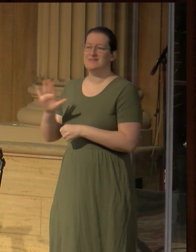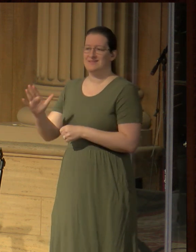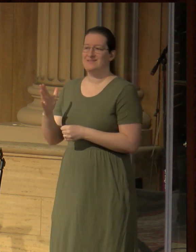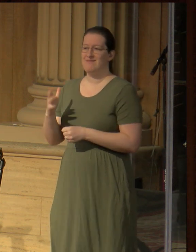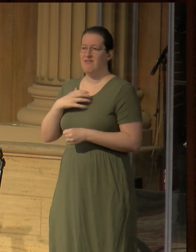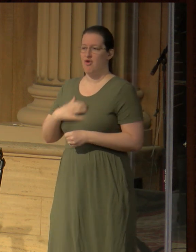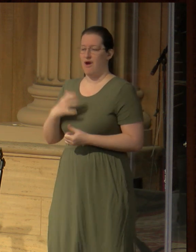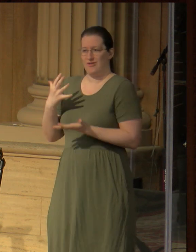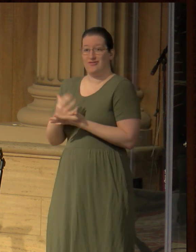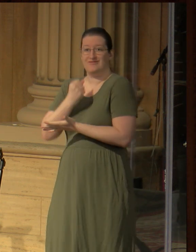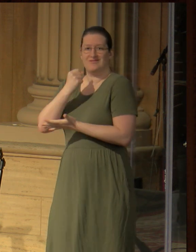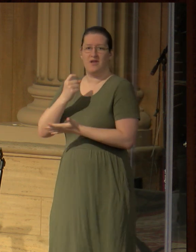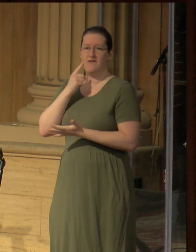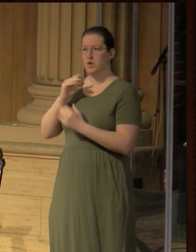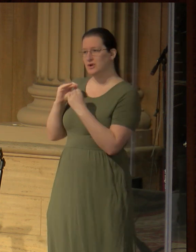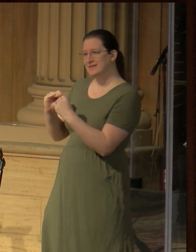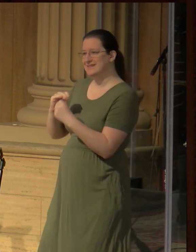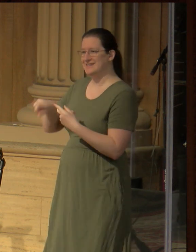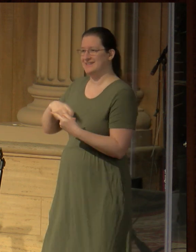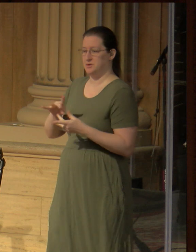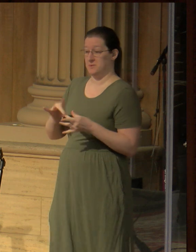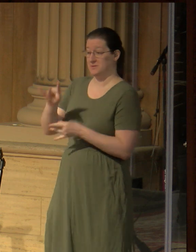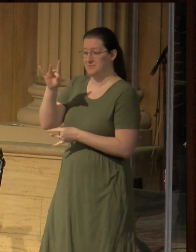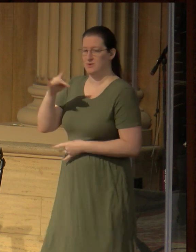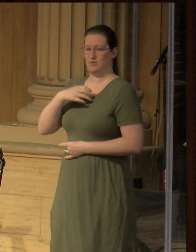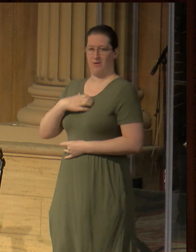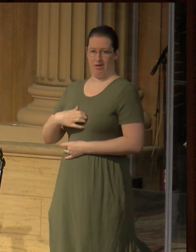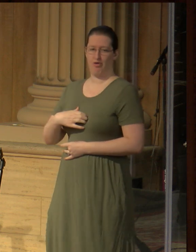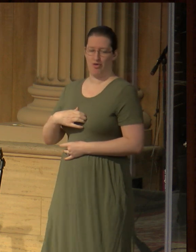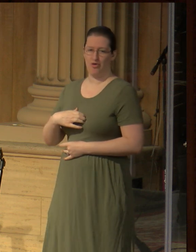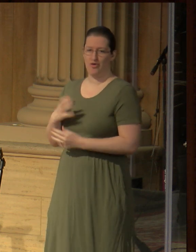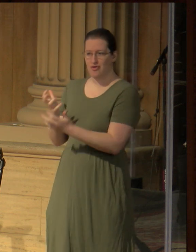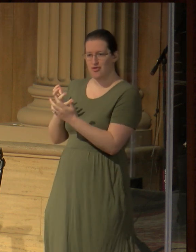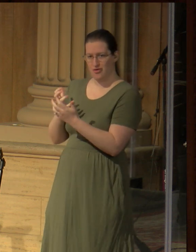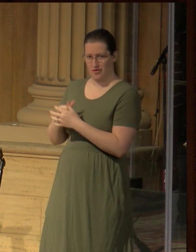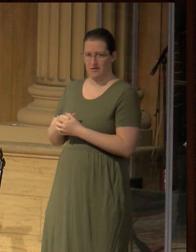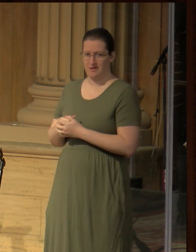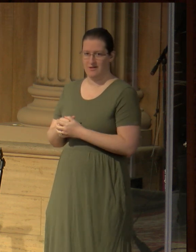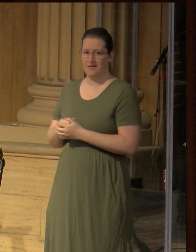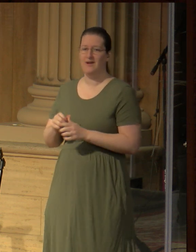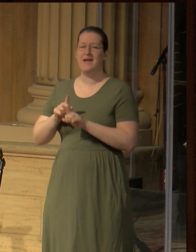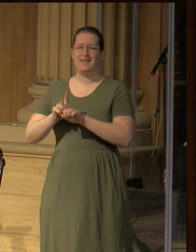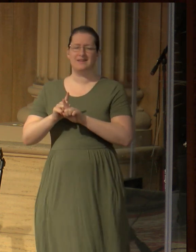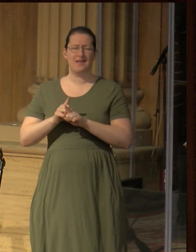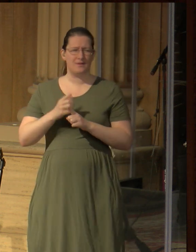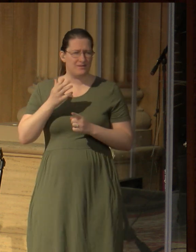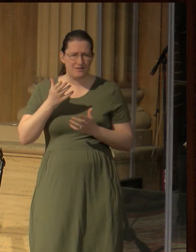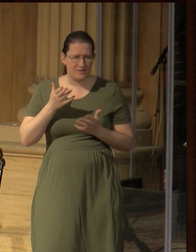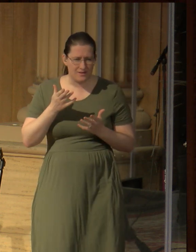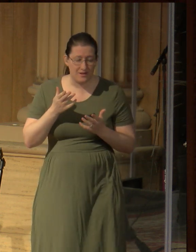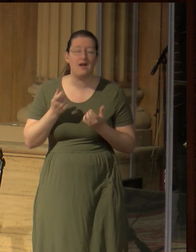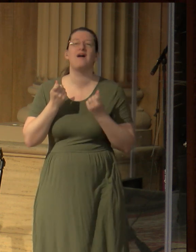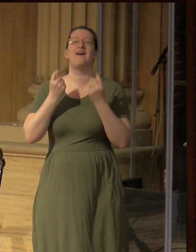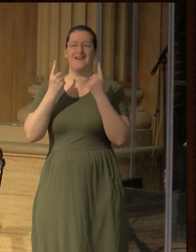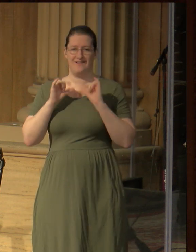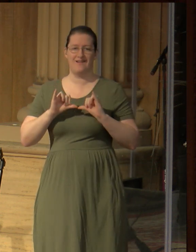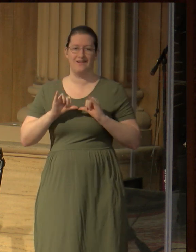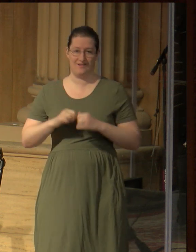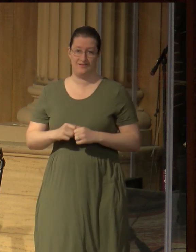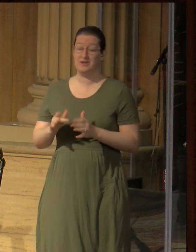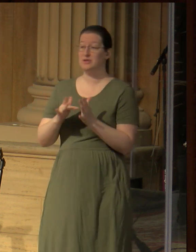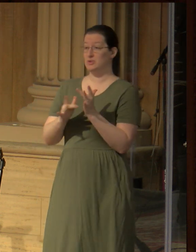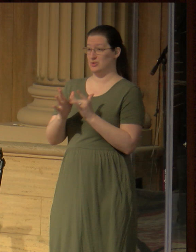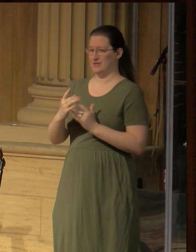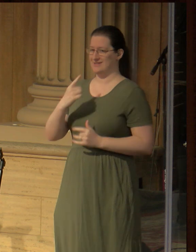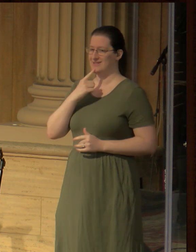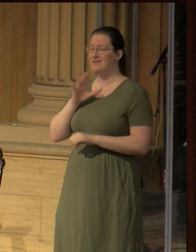them something about spiritual hunger, but they don't know right away that's what he's doing. And so Jesus says, well, watch out and beware